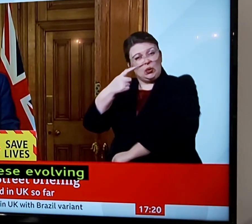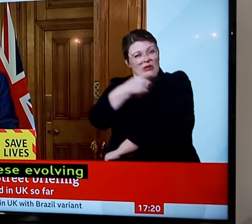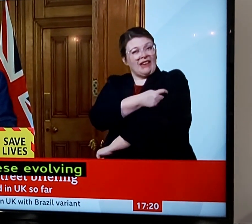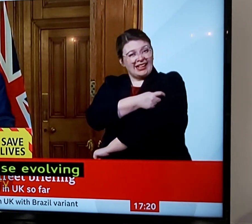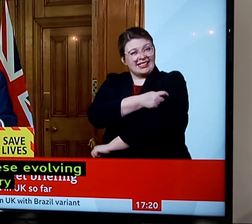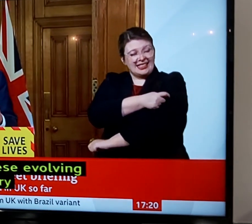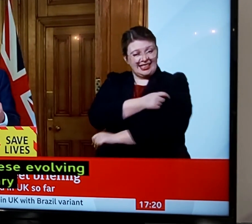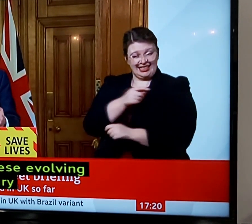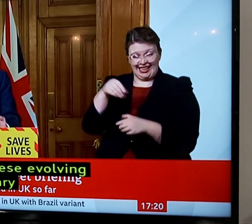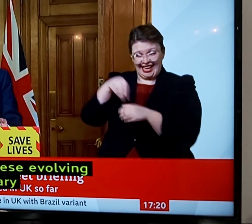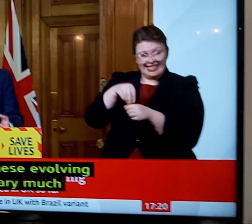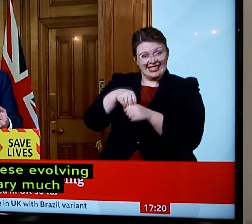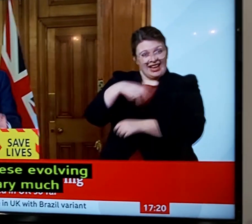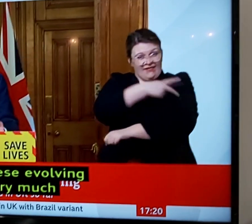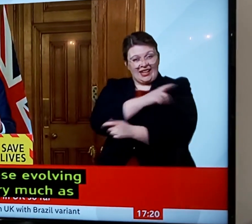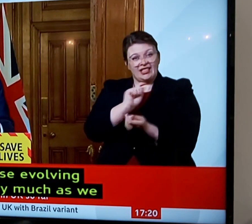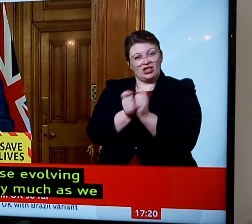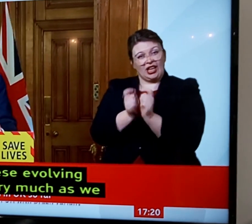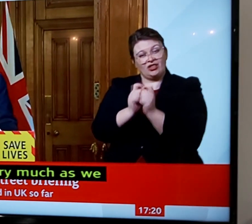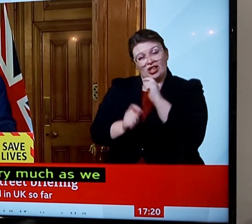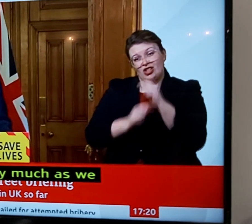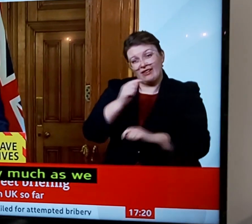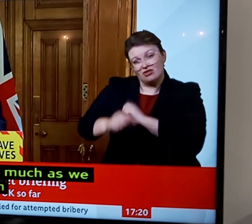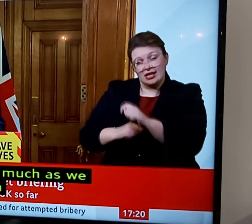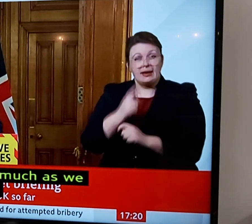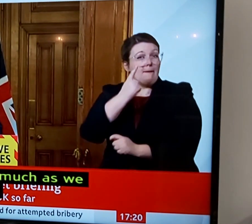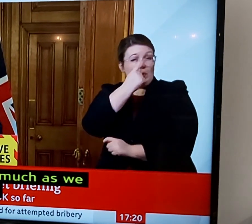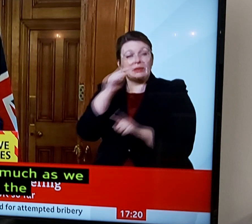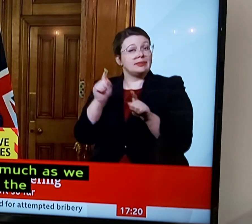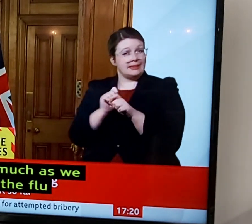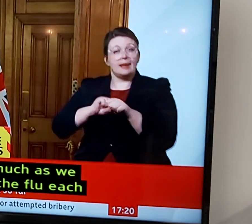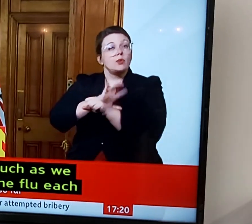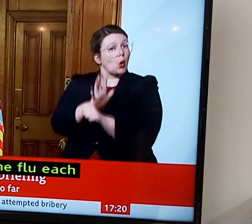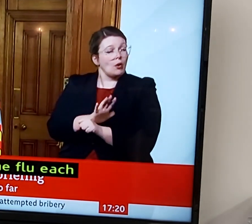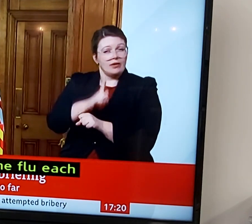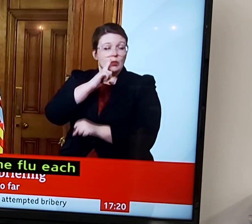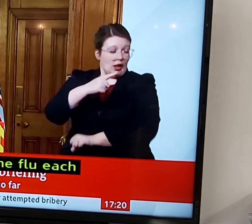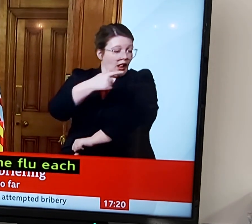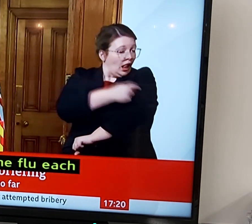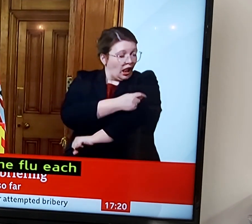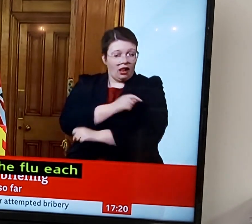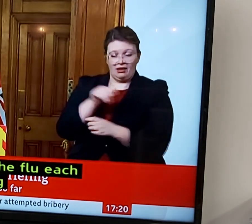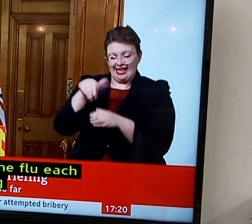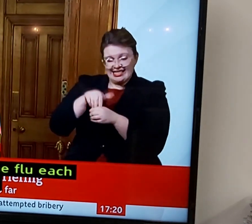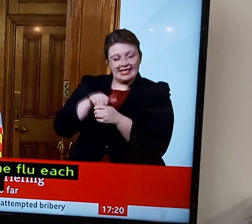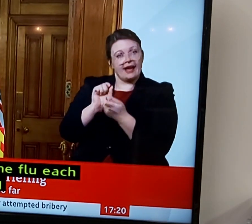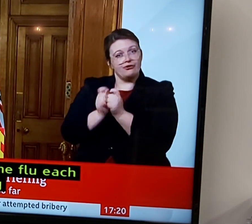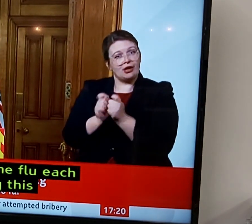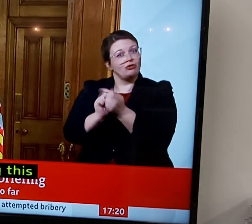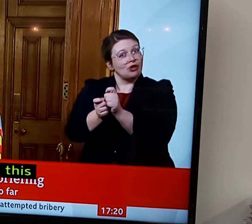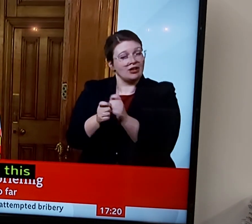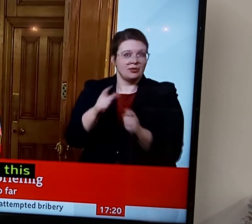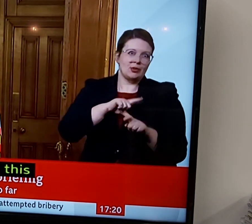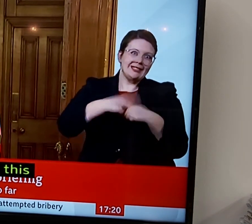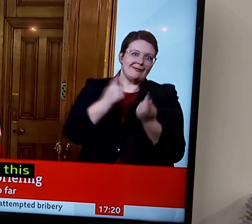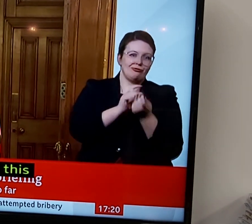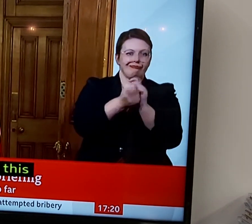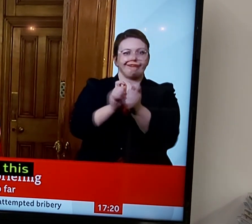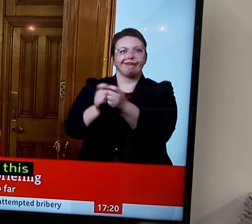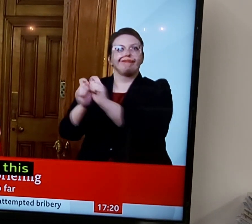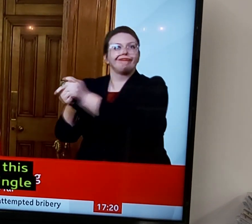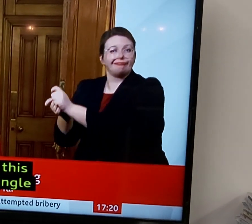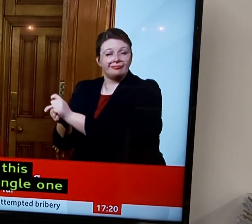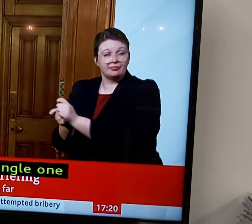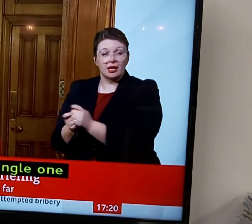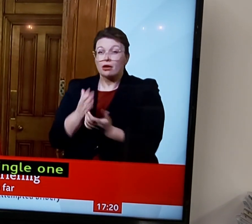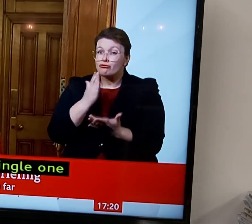this disease rests with every single one of us. It's important to remember that no matter what variant it is, COVID spreads in the